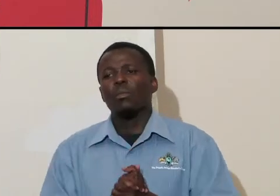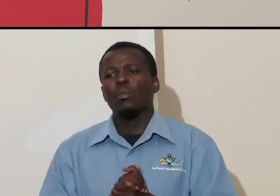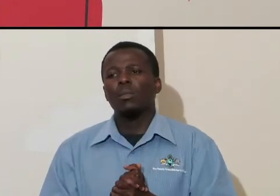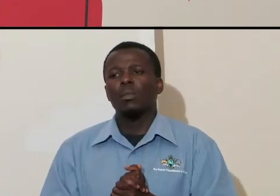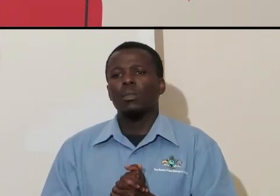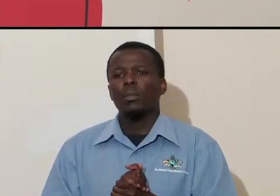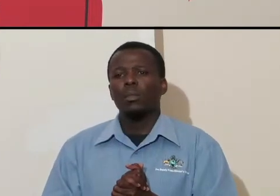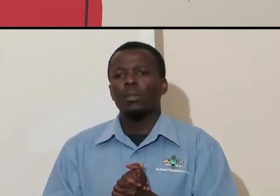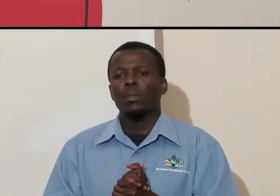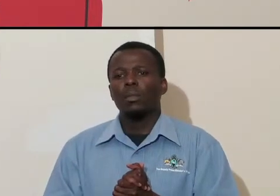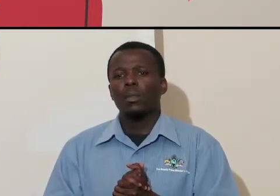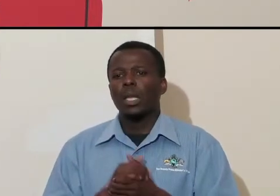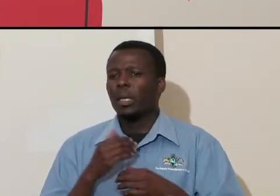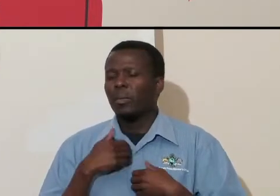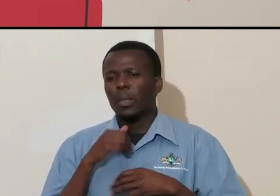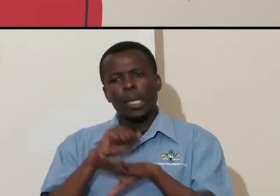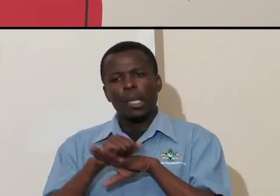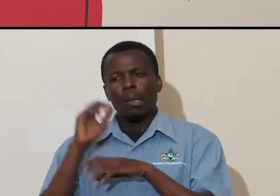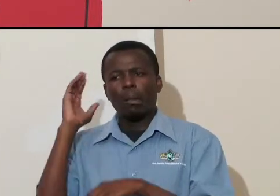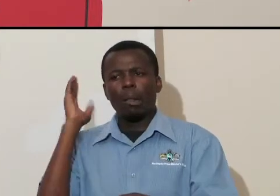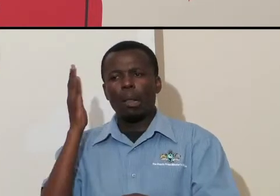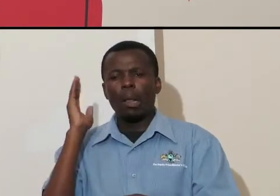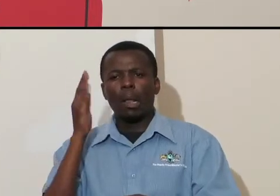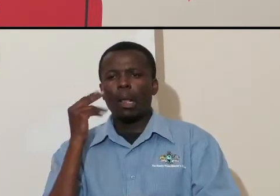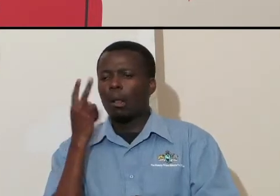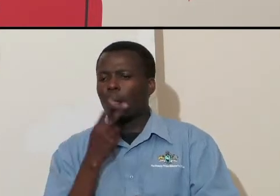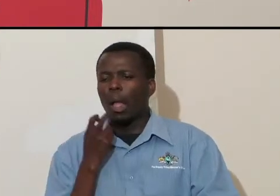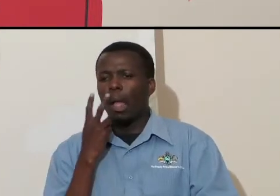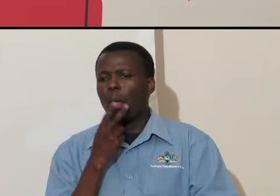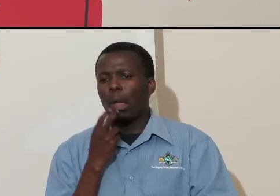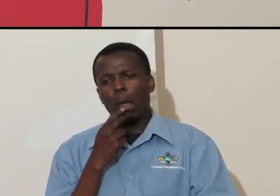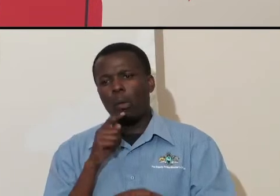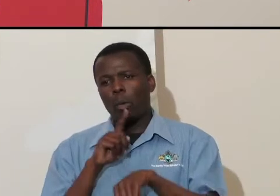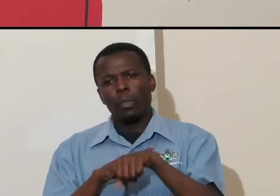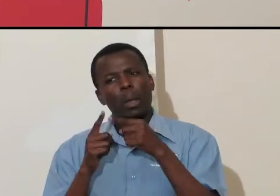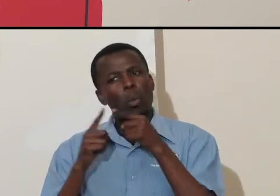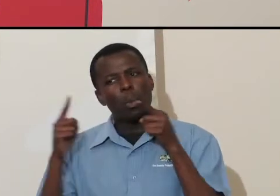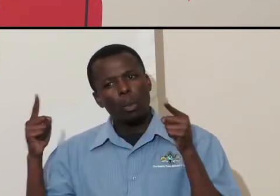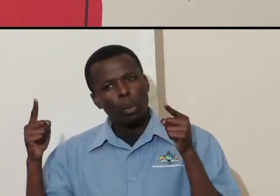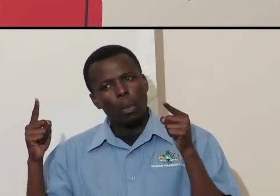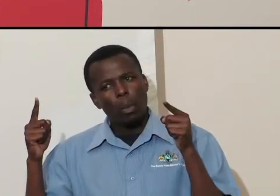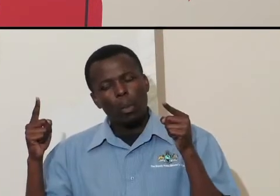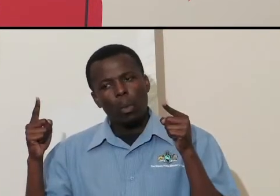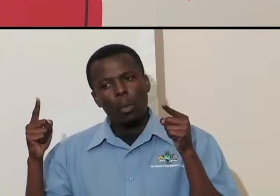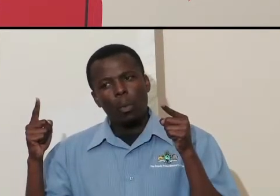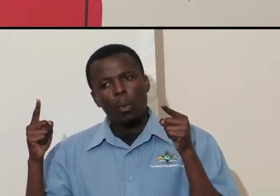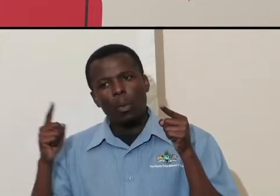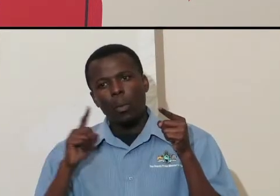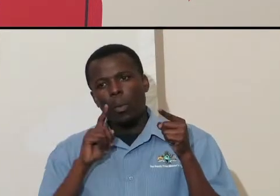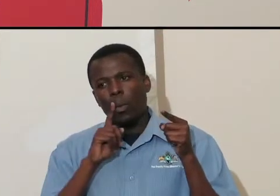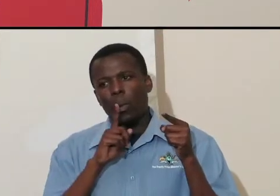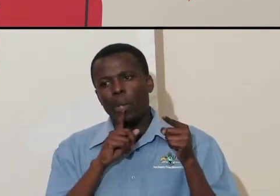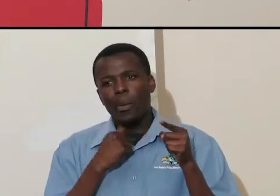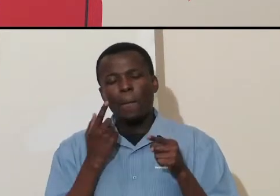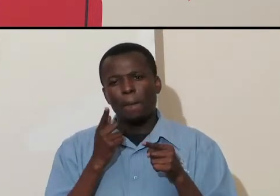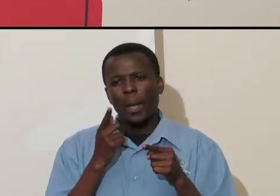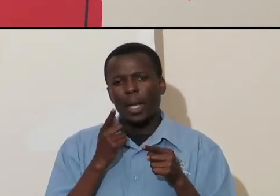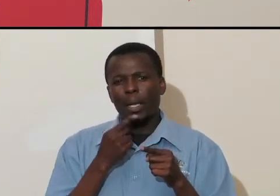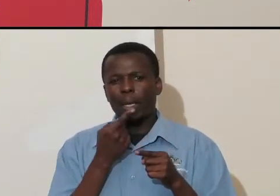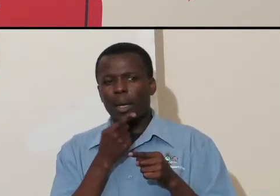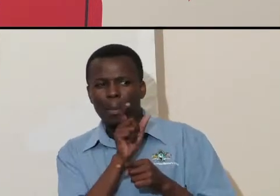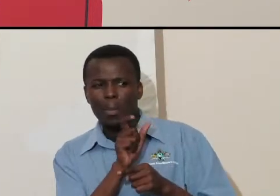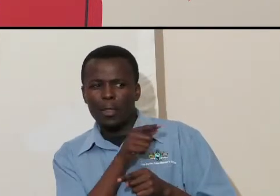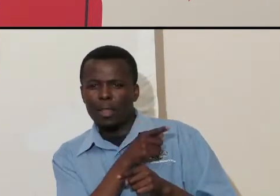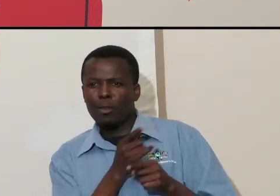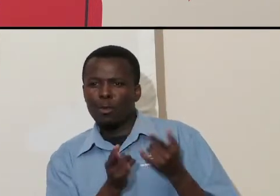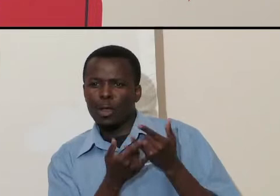I can talk for a long time. They always try to write notes for me, and I